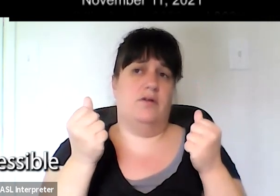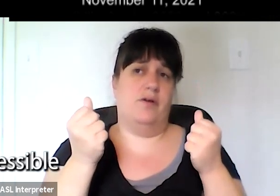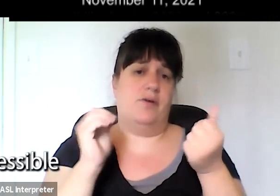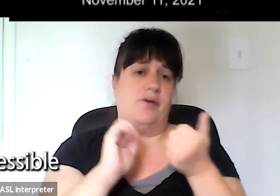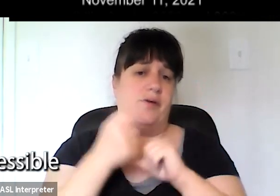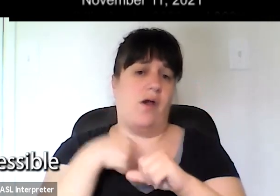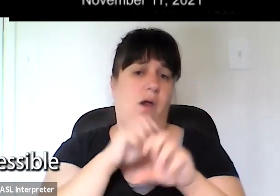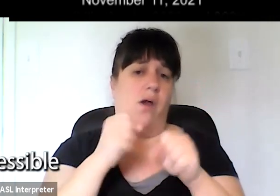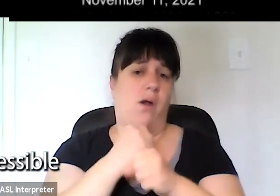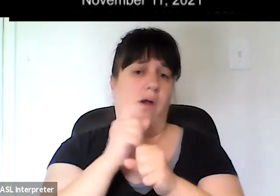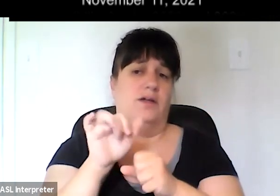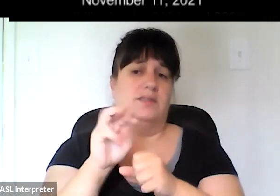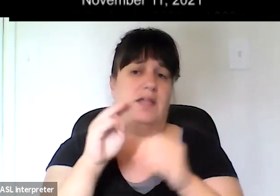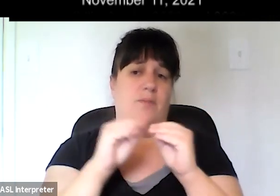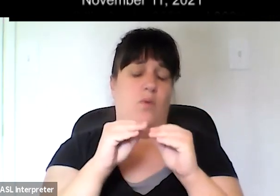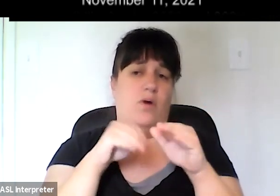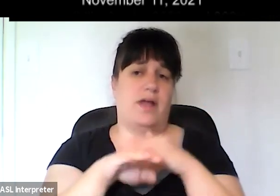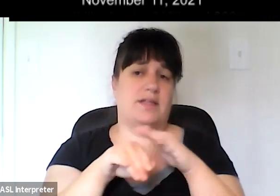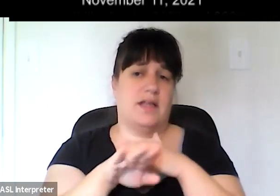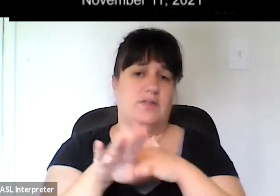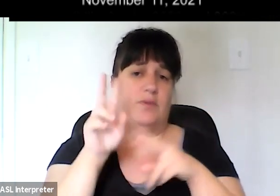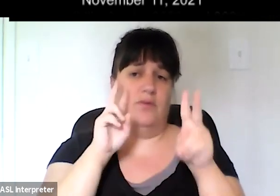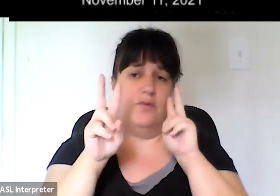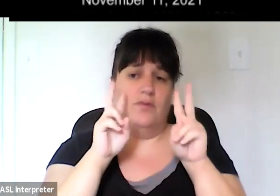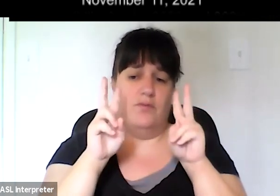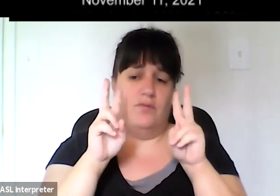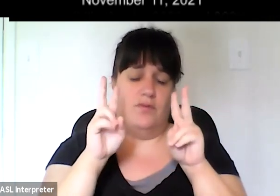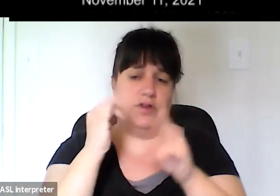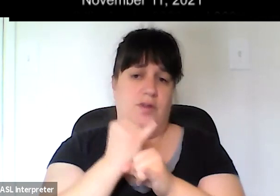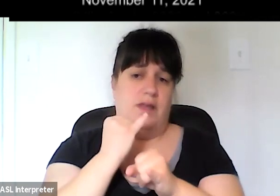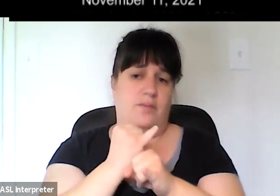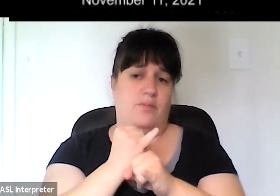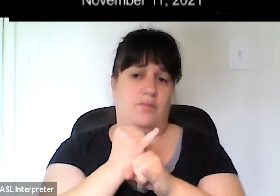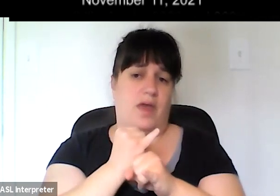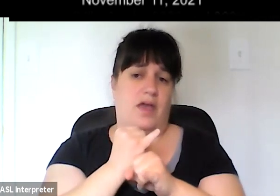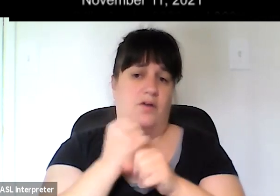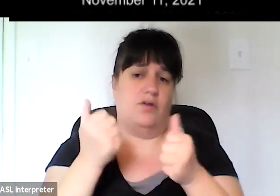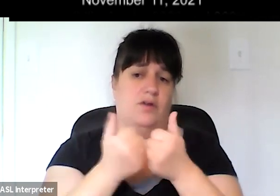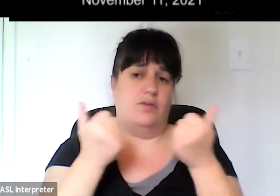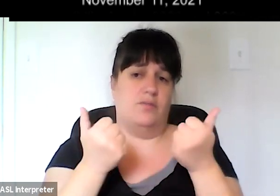how we can make STEM more accessible for the visually impaired or the visually challenged.